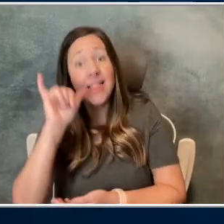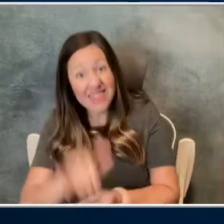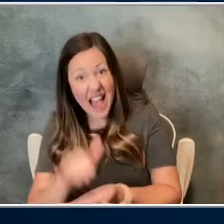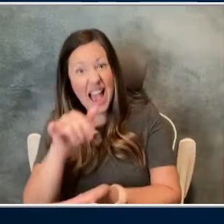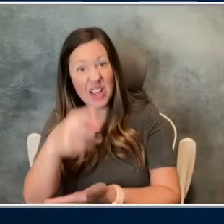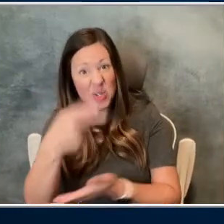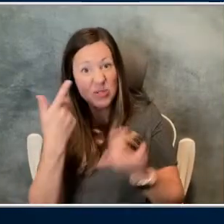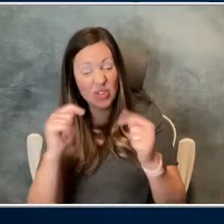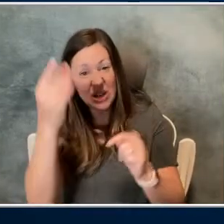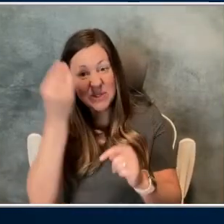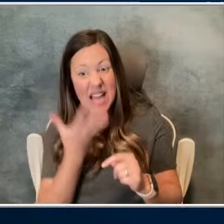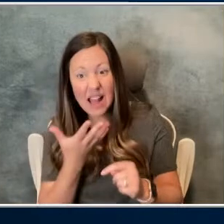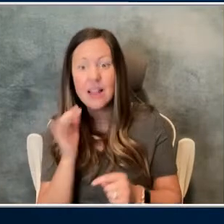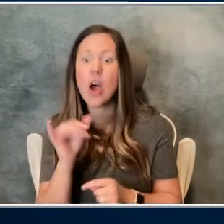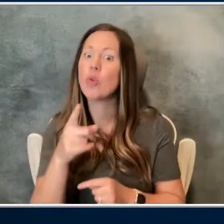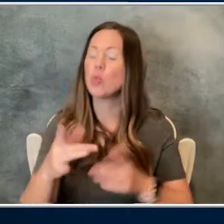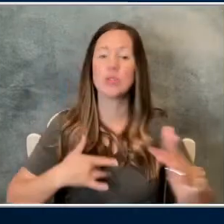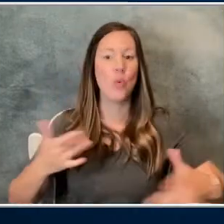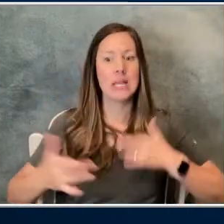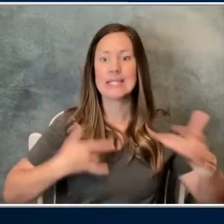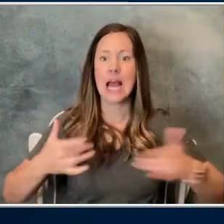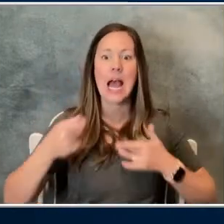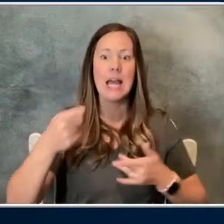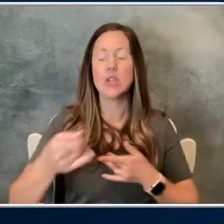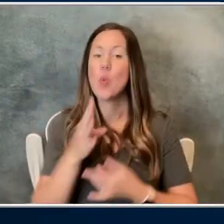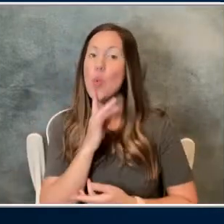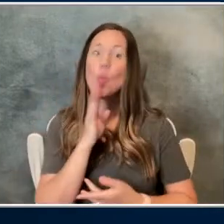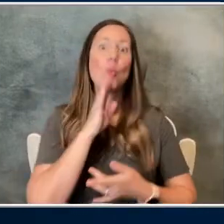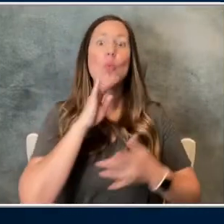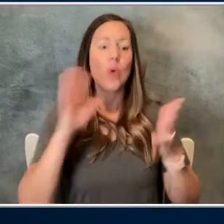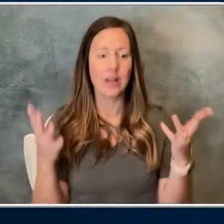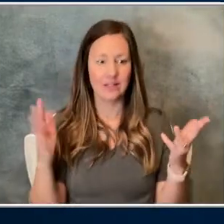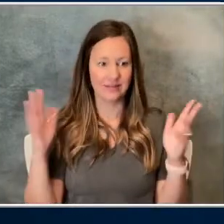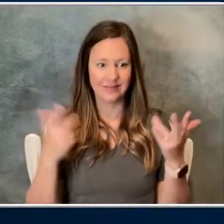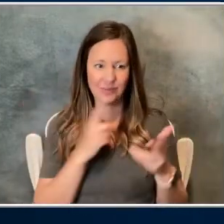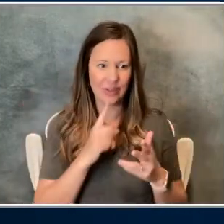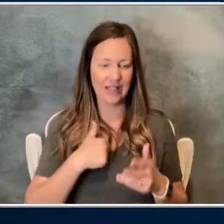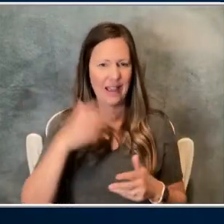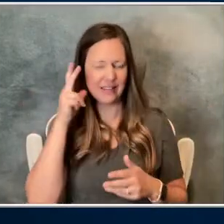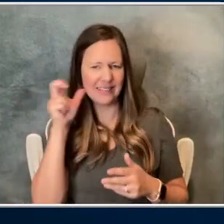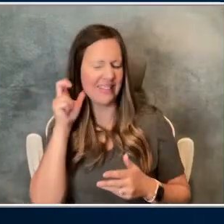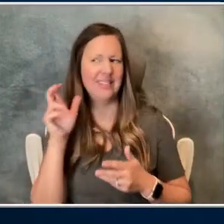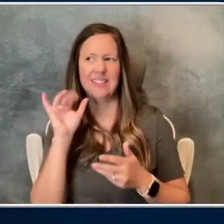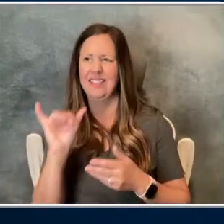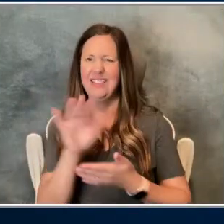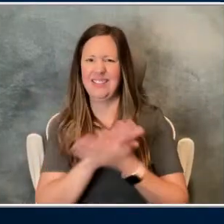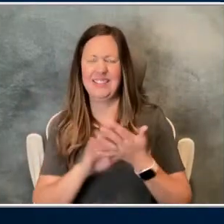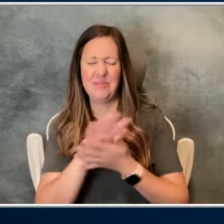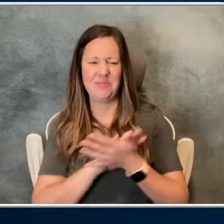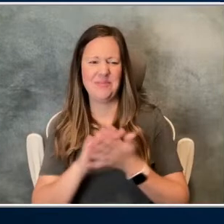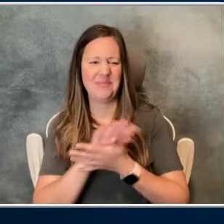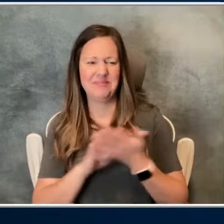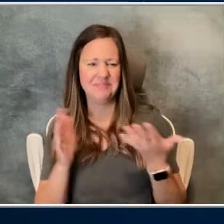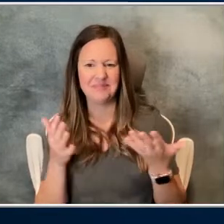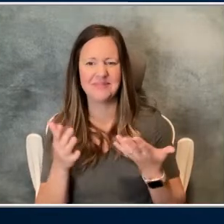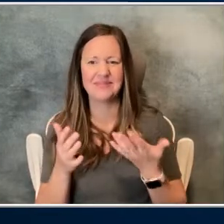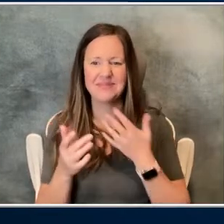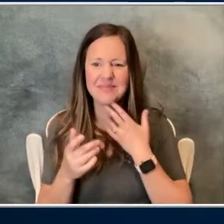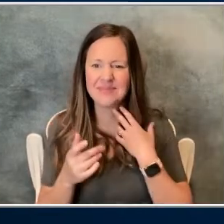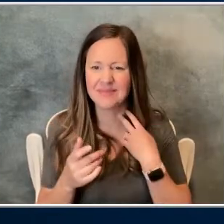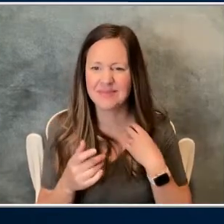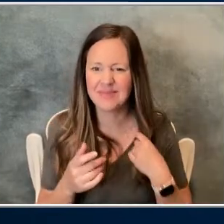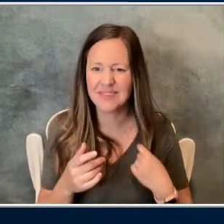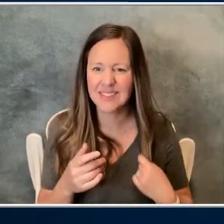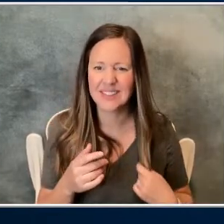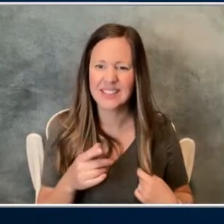trying to tell you. You were so excited. You reached peak frenzy in my earpiece, and all I could hear was this muffled kind of